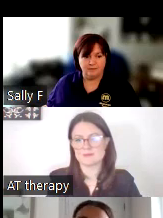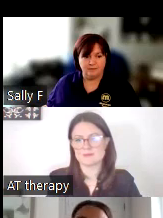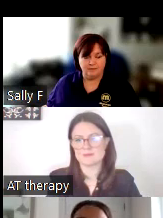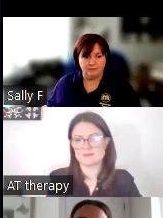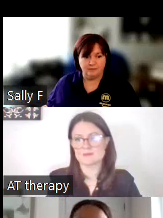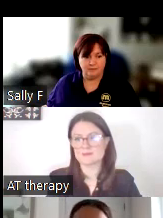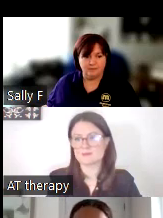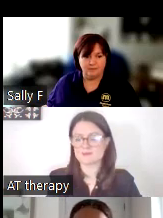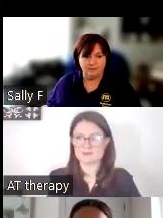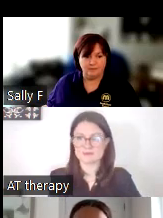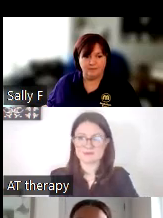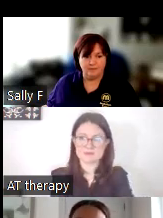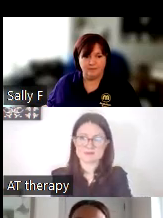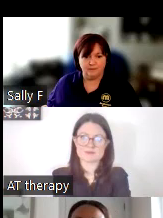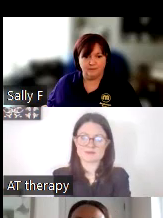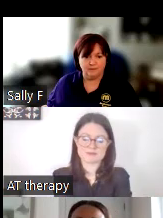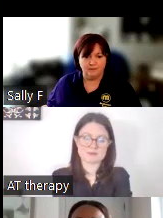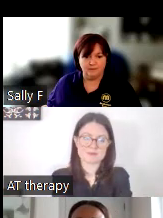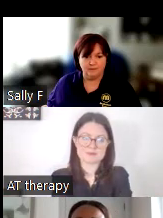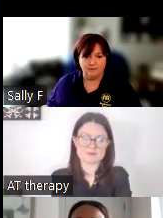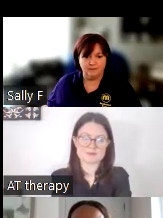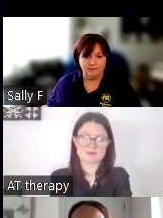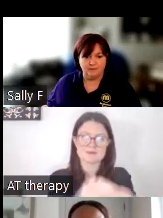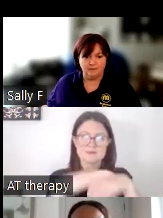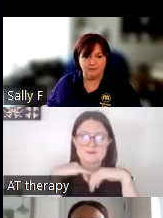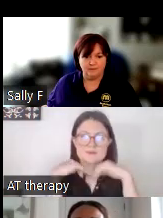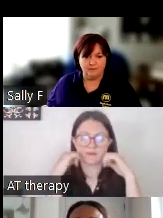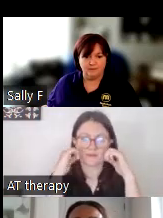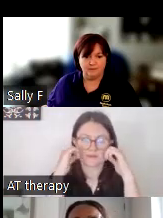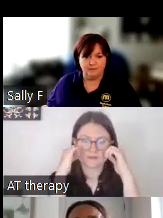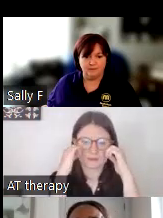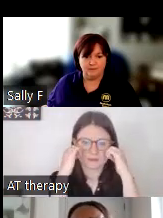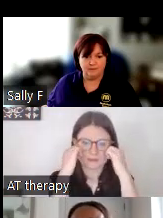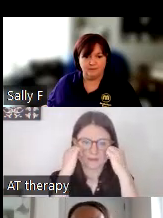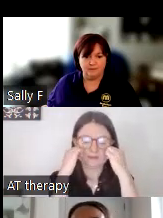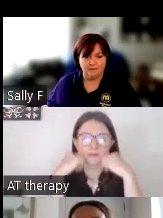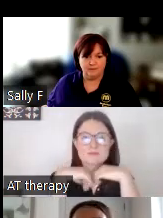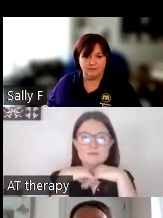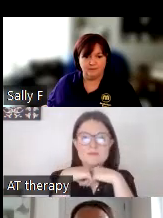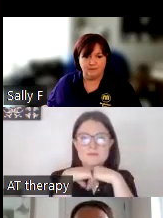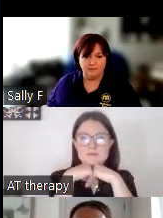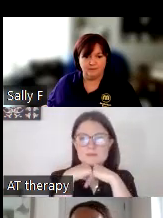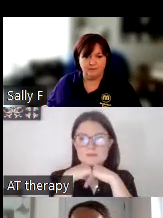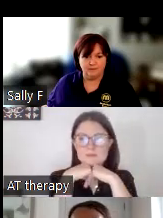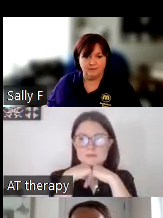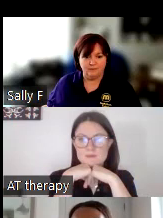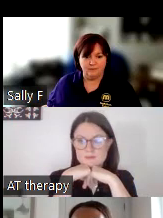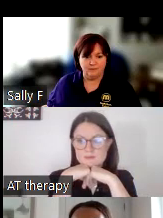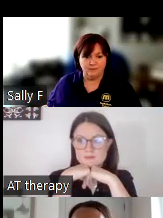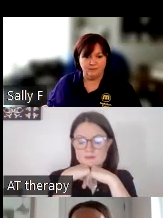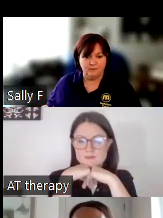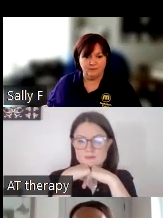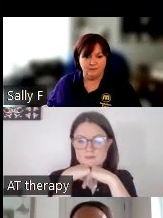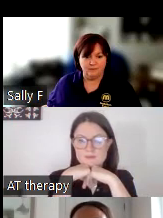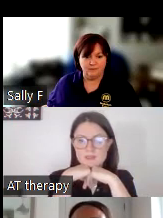behind the baby, supporting them with hand under hand signing to make those signs, and then leaving that big pause, the expectant look, and